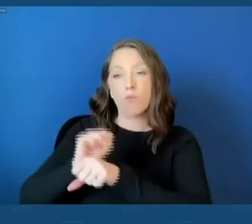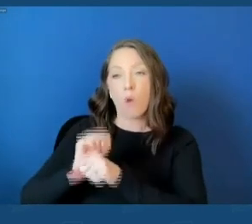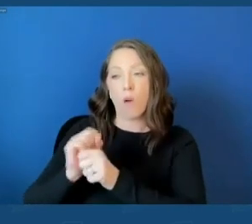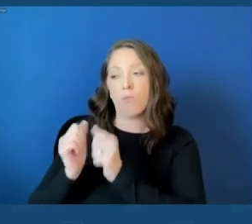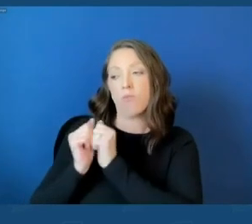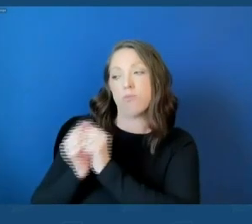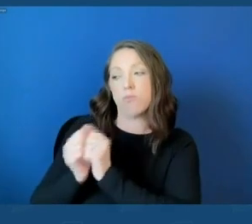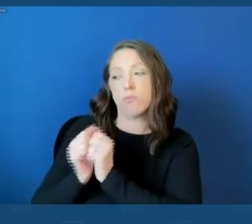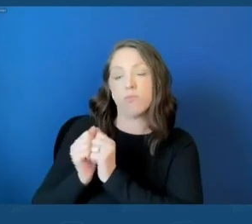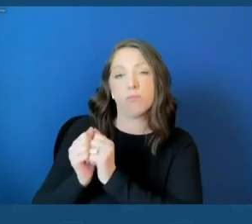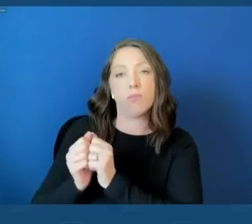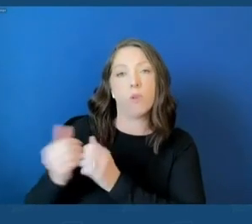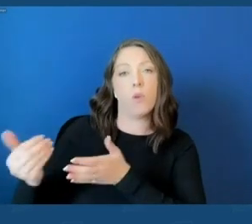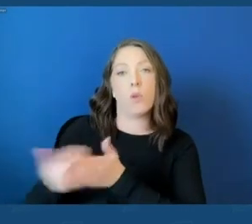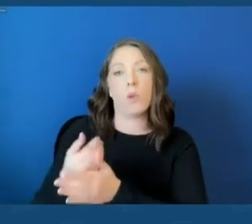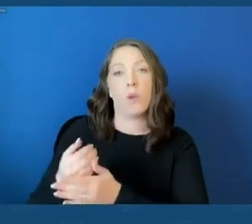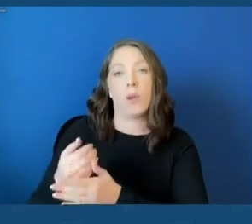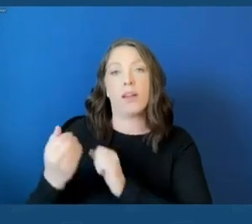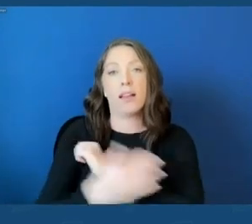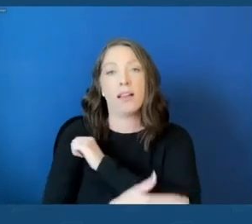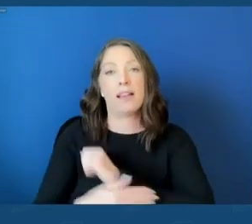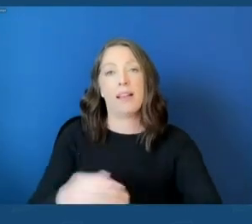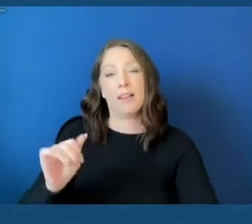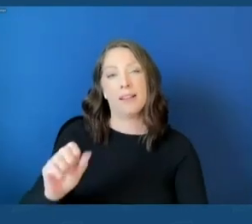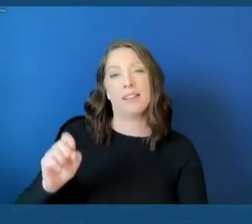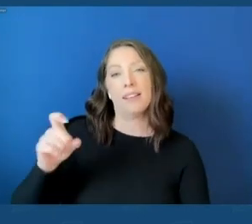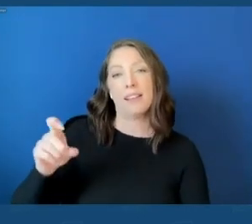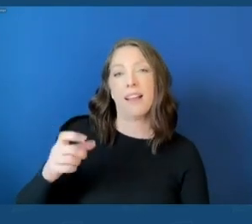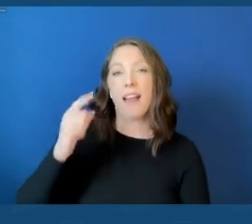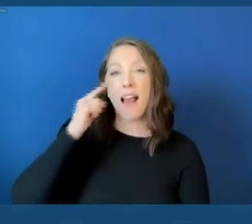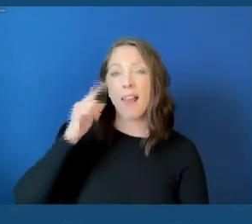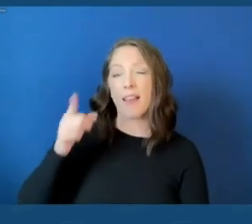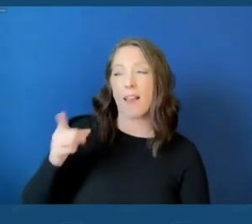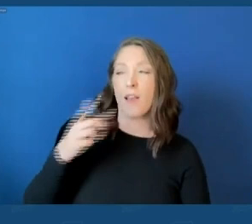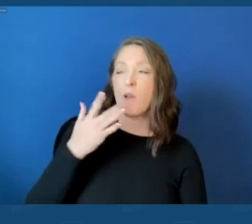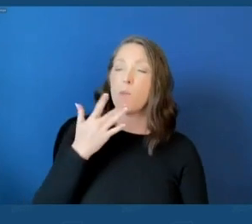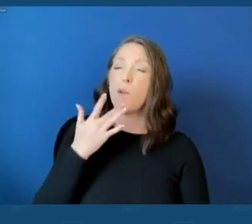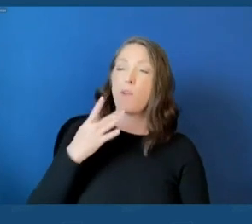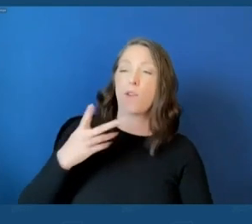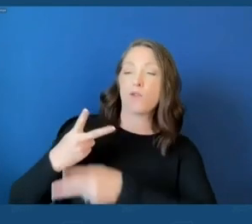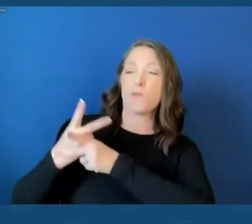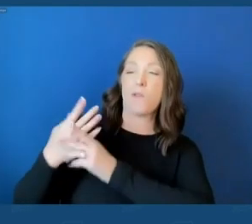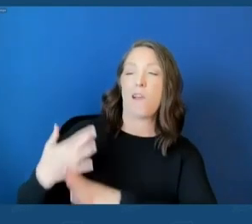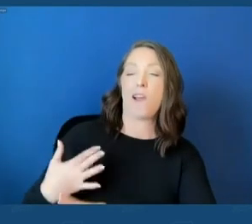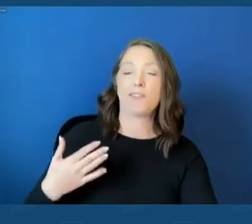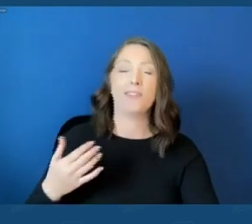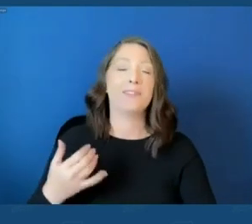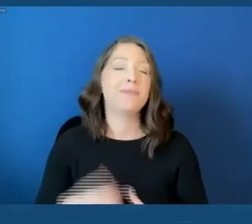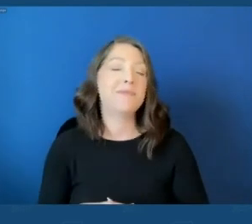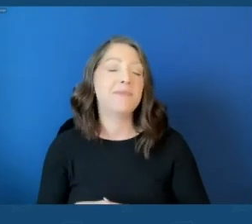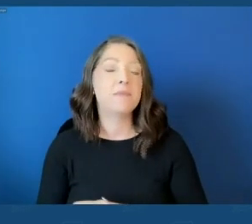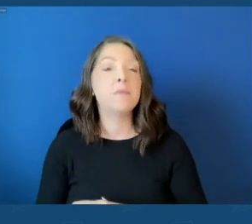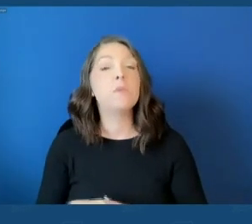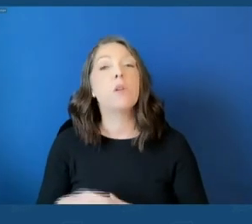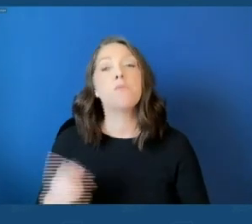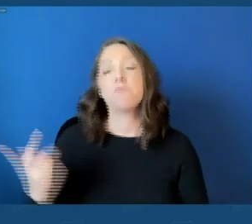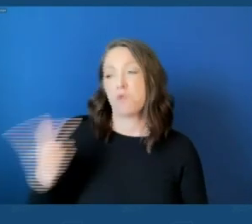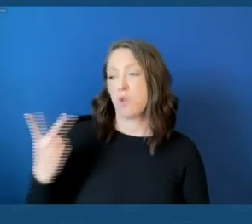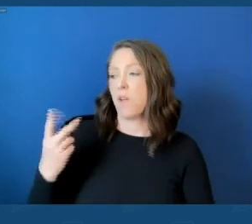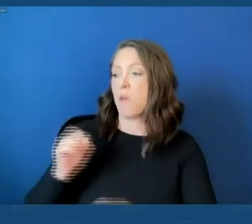I called him county executive-elect. I think he still prefers supervisor right now. But we have worked closely